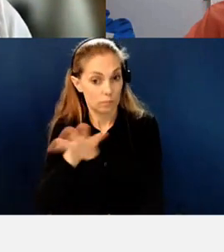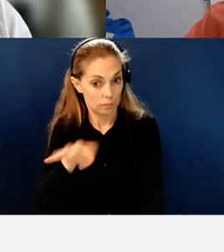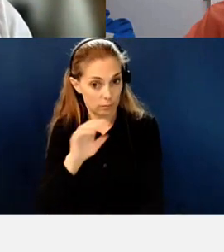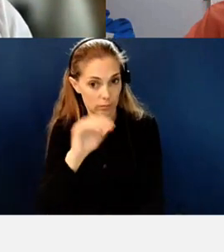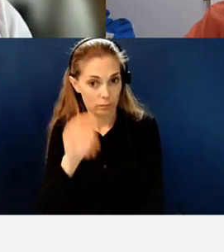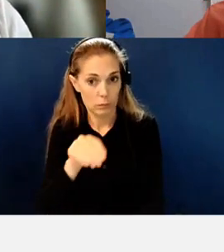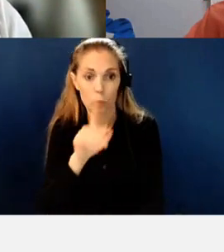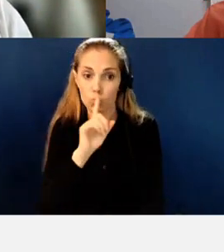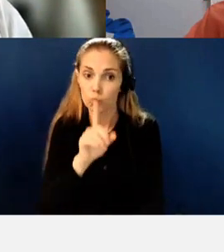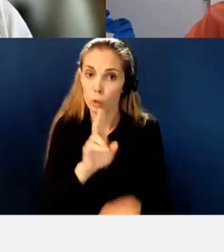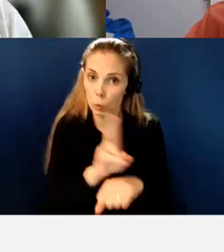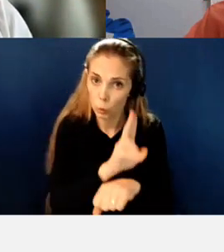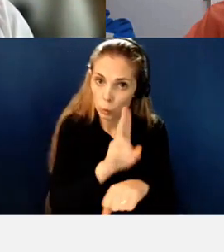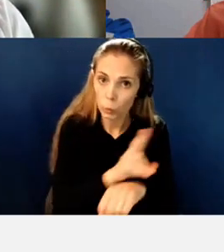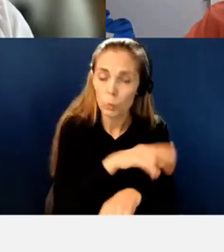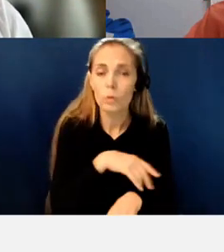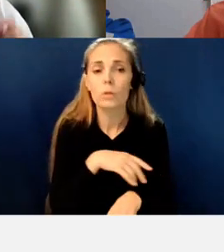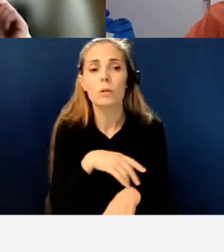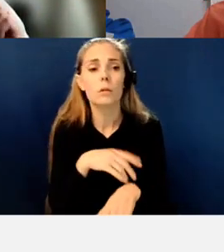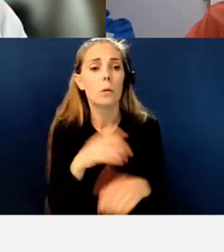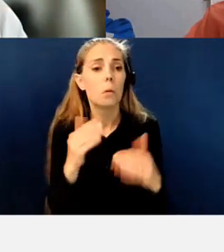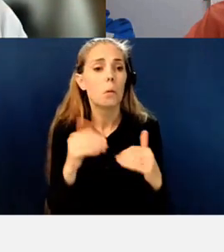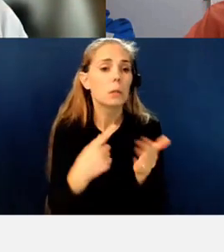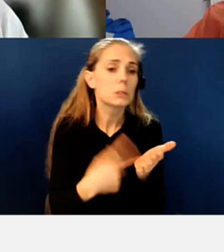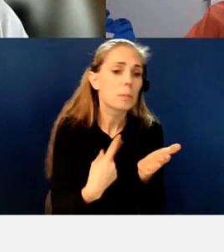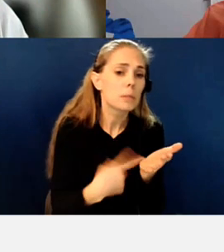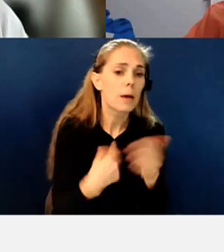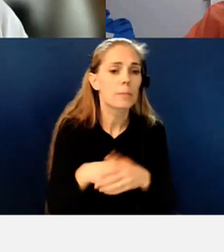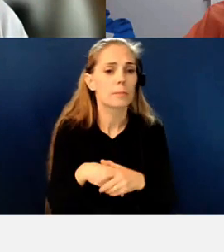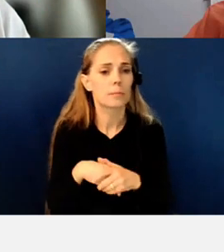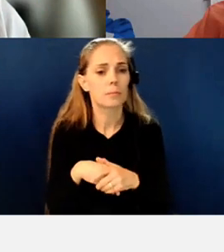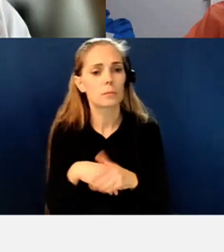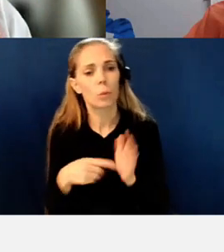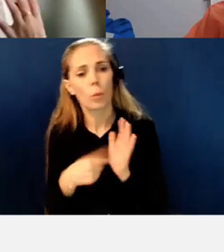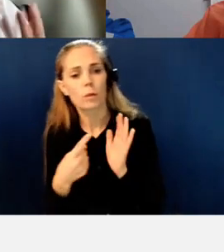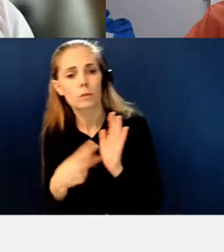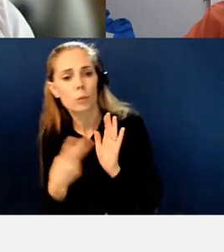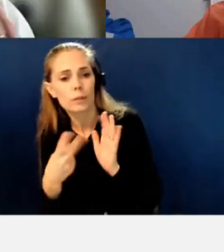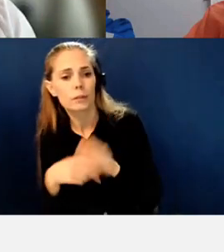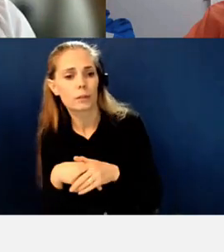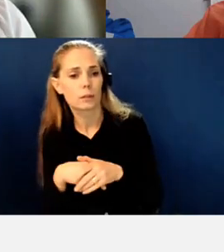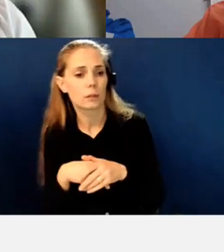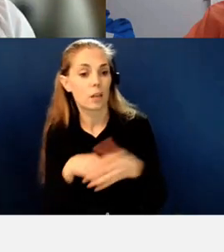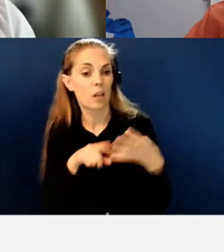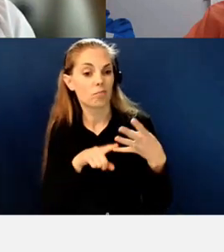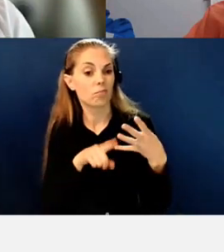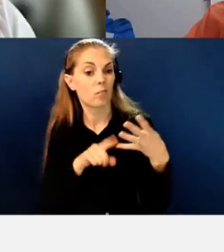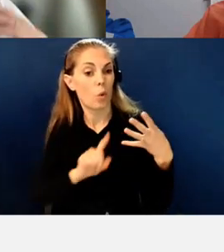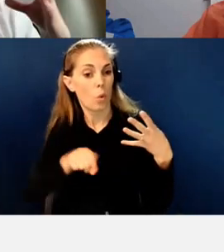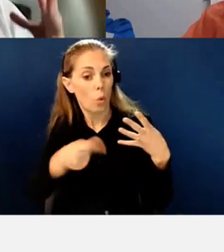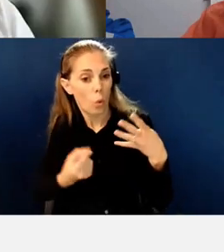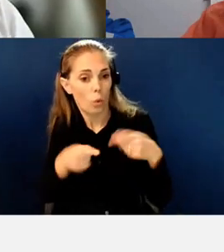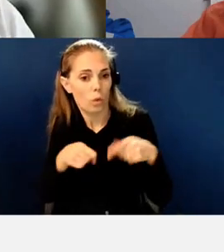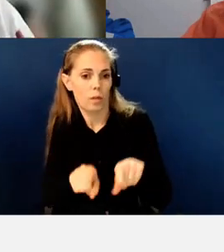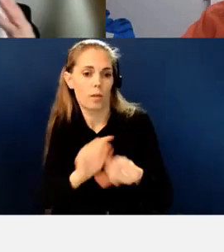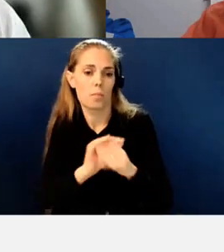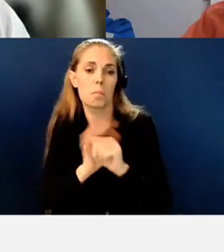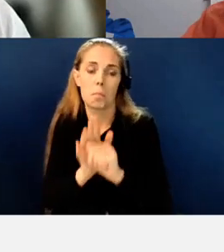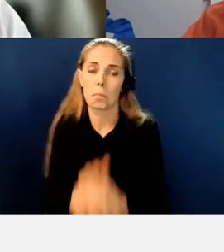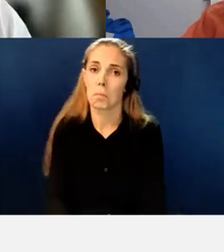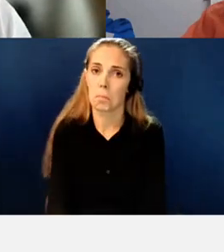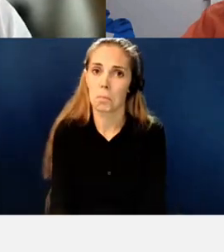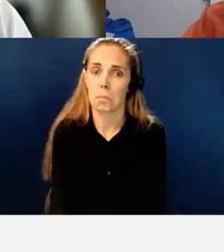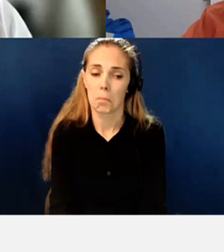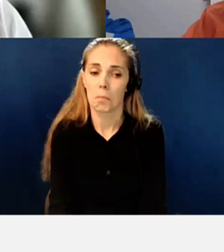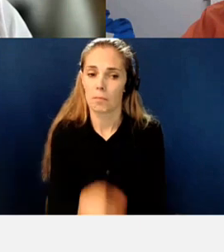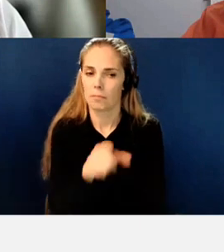using it sometimes, once or twice, or only during COVID. So this is really good feedback from us to know how things have